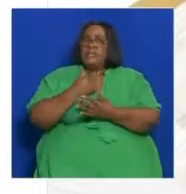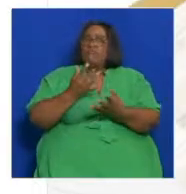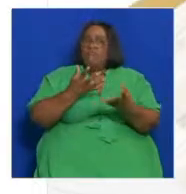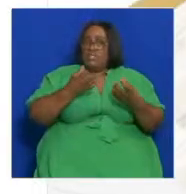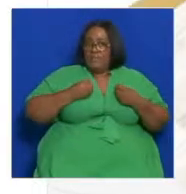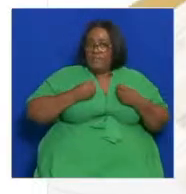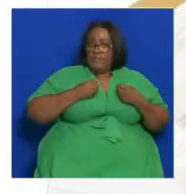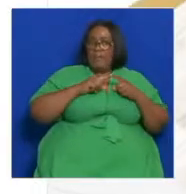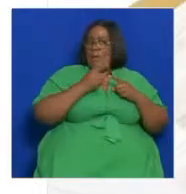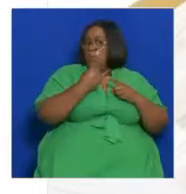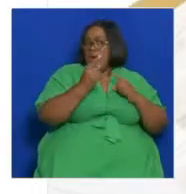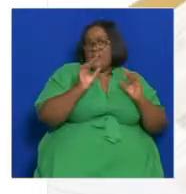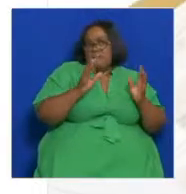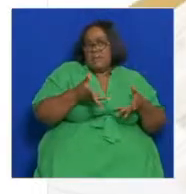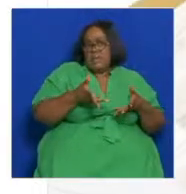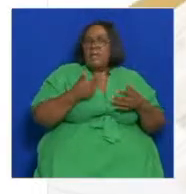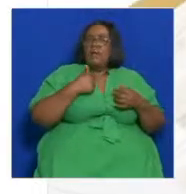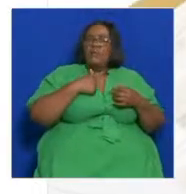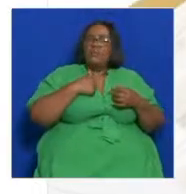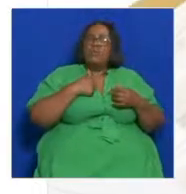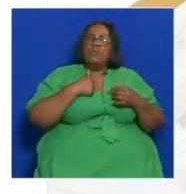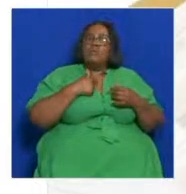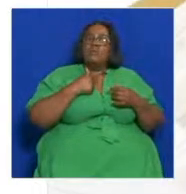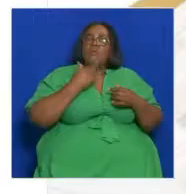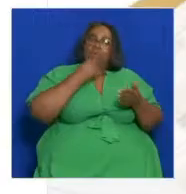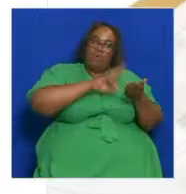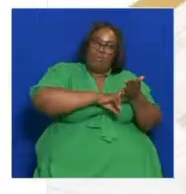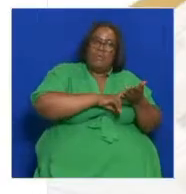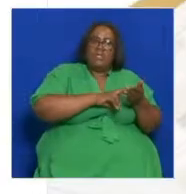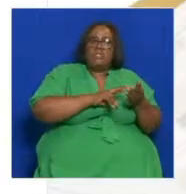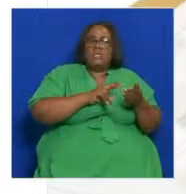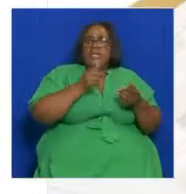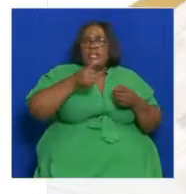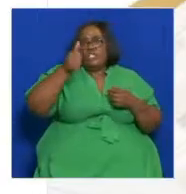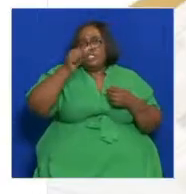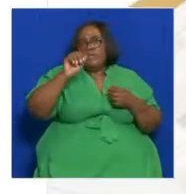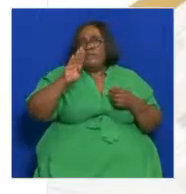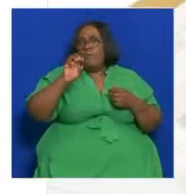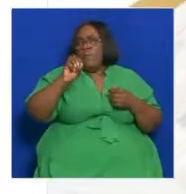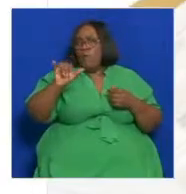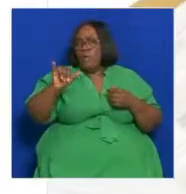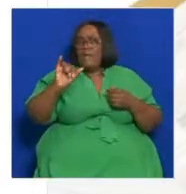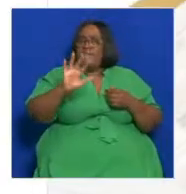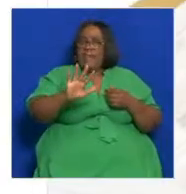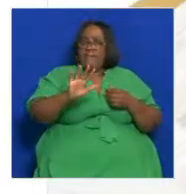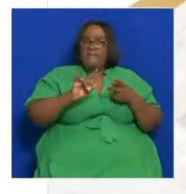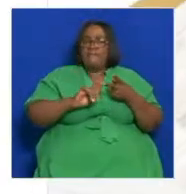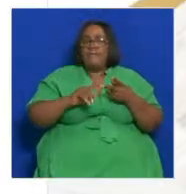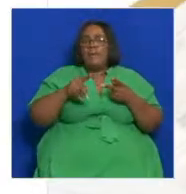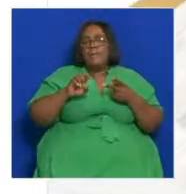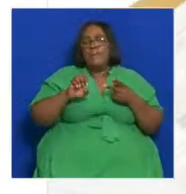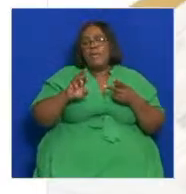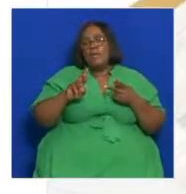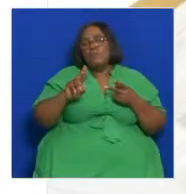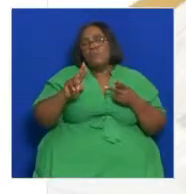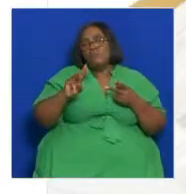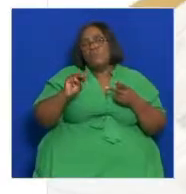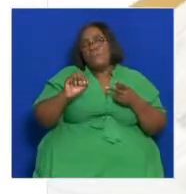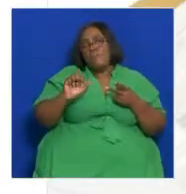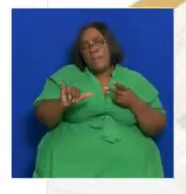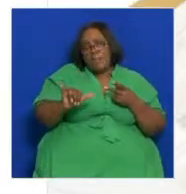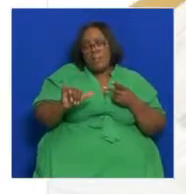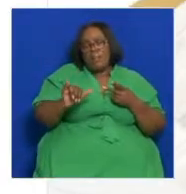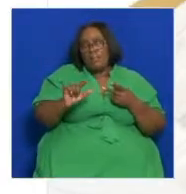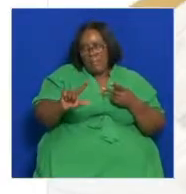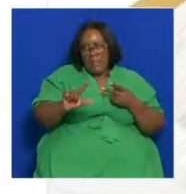authorization. Chief Boy received 5 matters, and Chief Perumal received 10 matters. At the time when